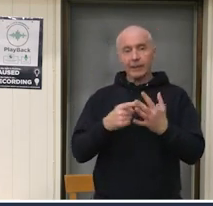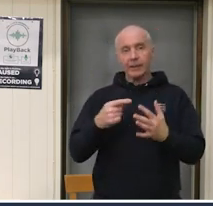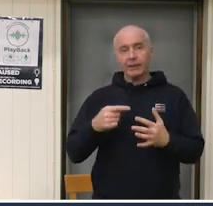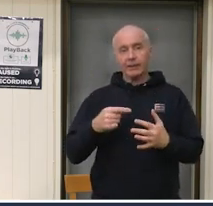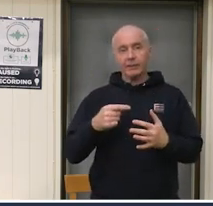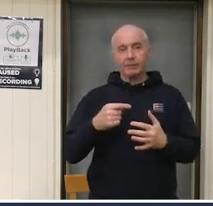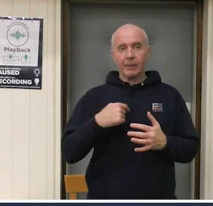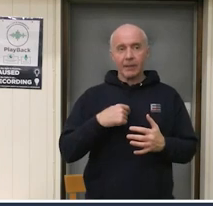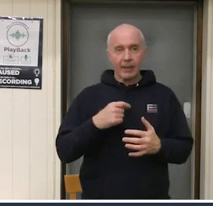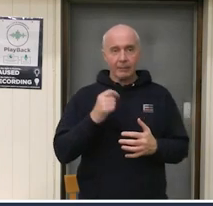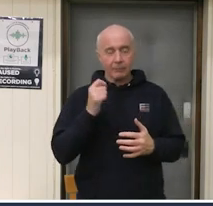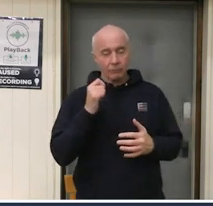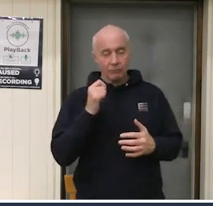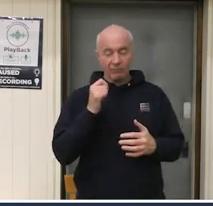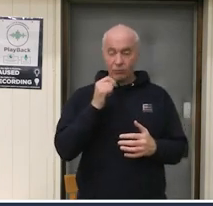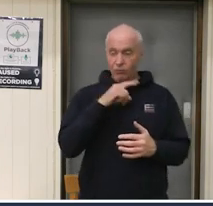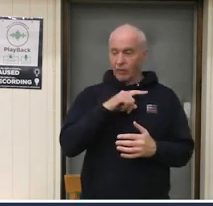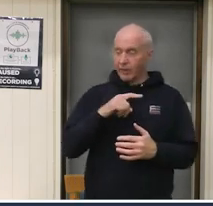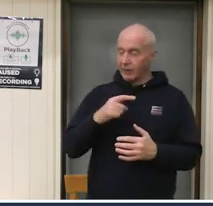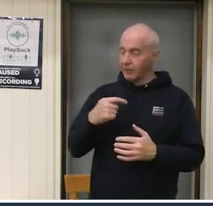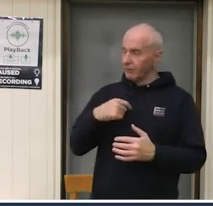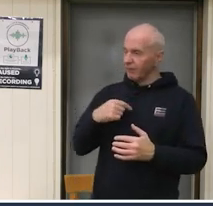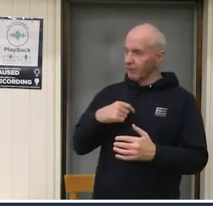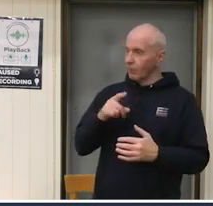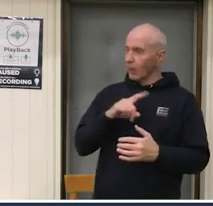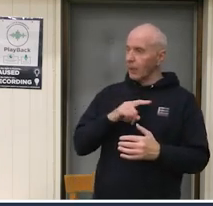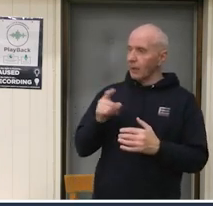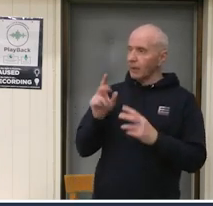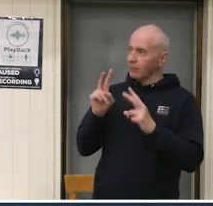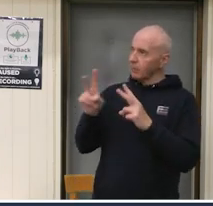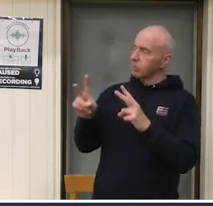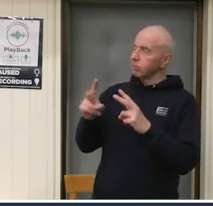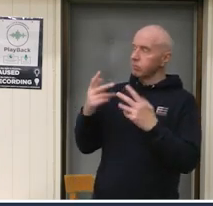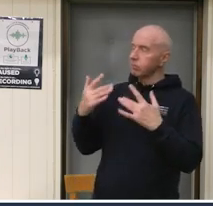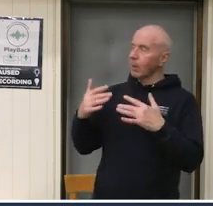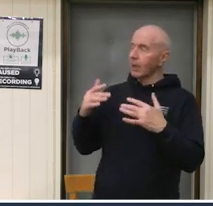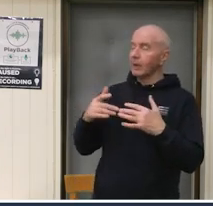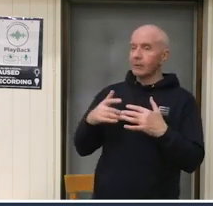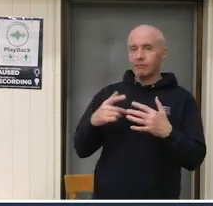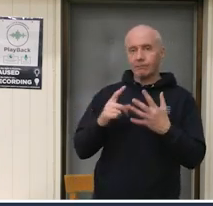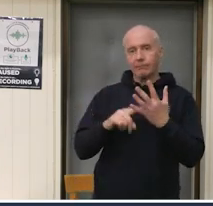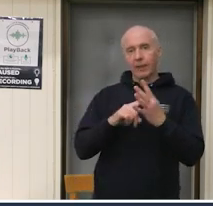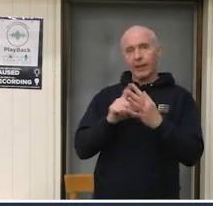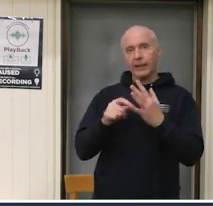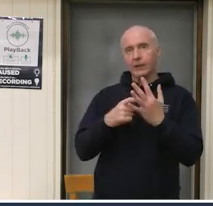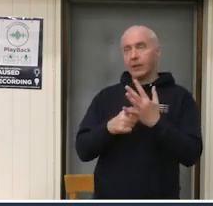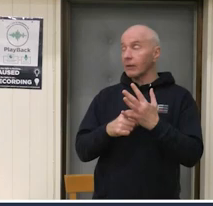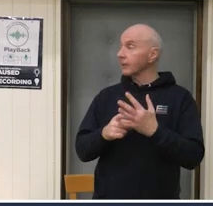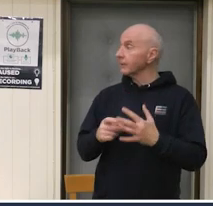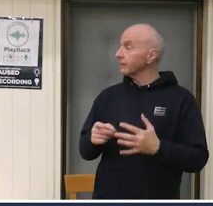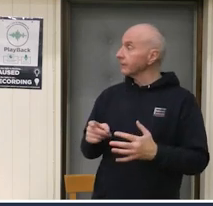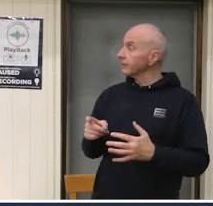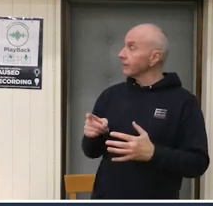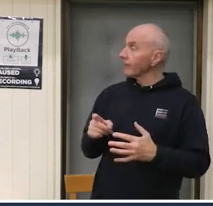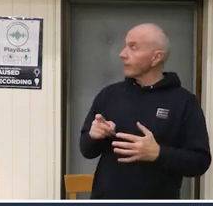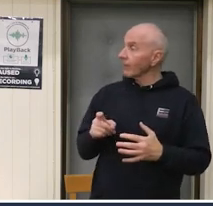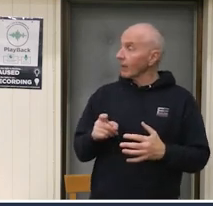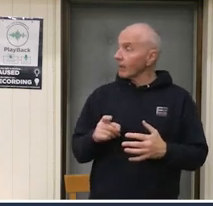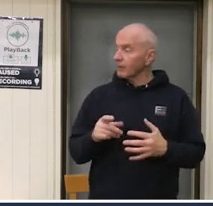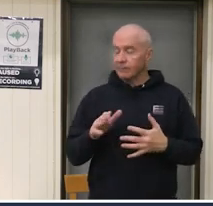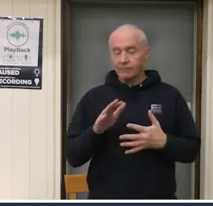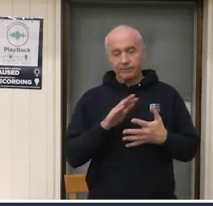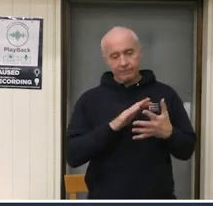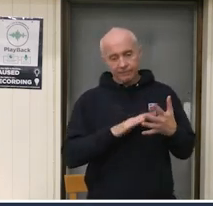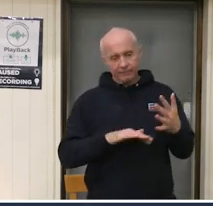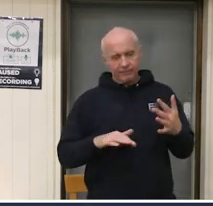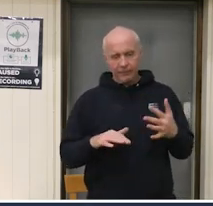beautiful. It's in the eye of the beholder, but it is stunning. It's been operating since about 08. They've been winding the